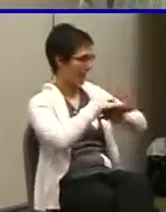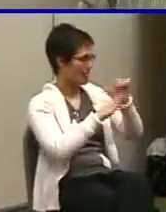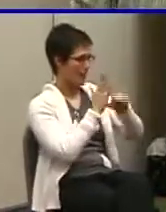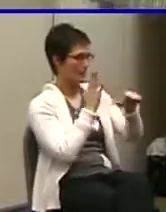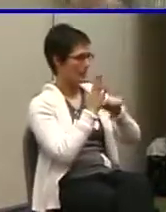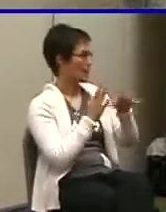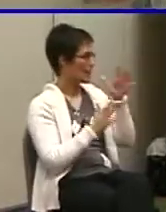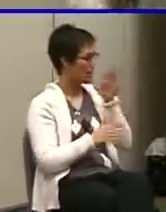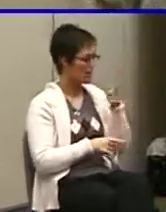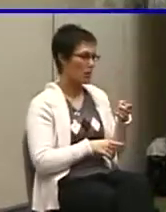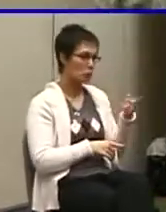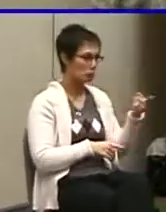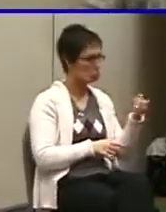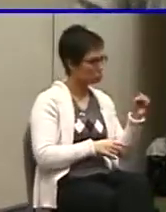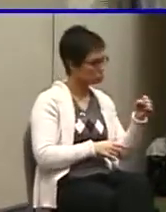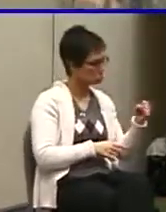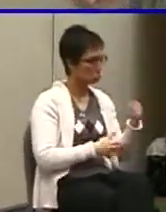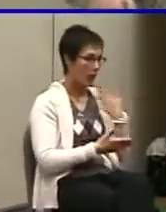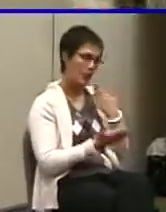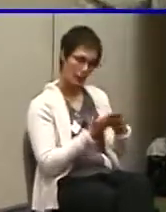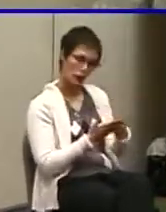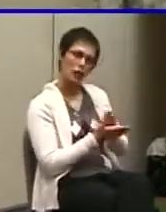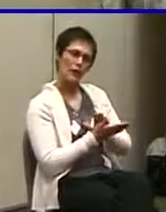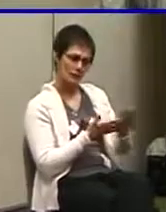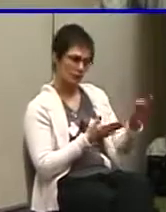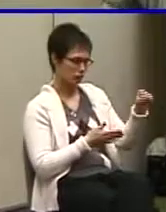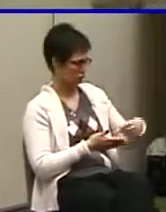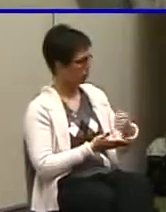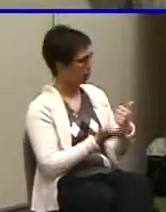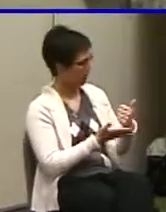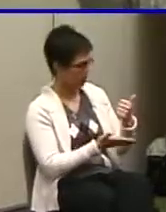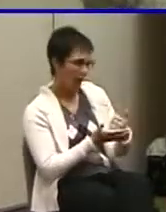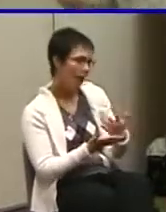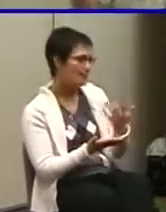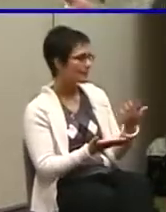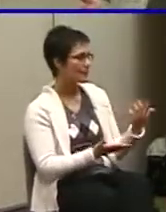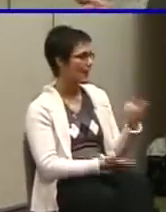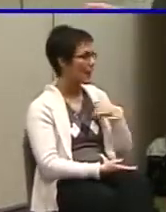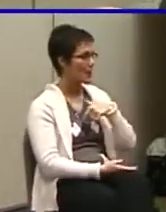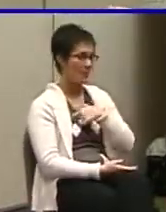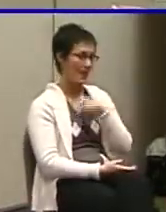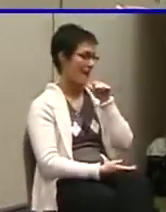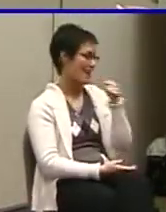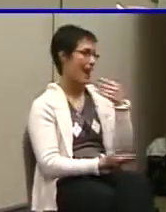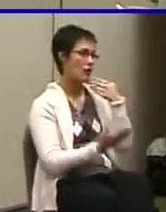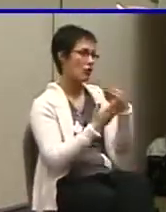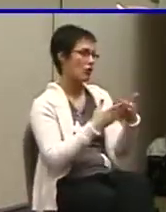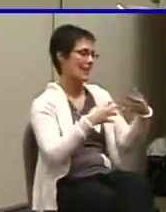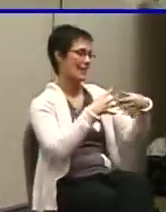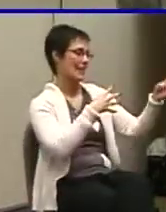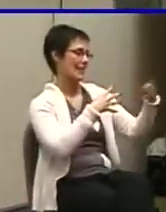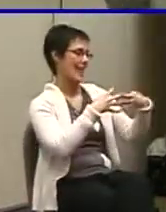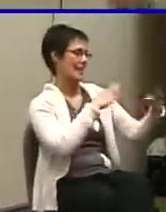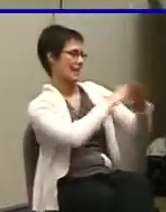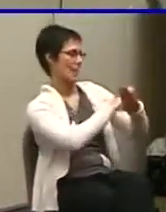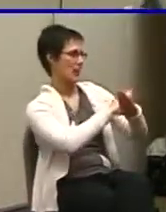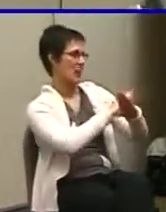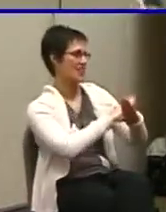good, and that would be nice, and I think that would help, and we aren't good gatekeepers. And so we go, all